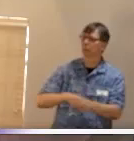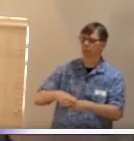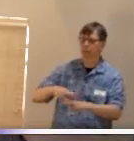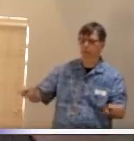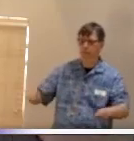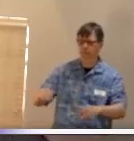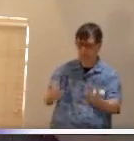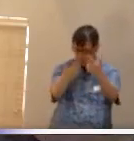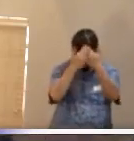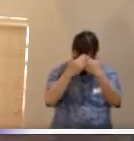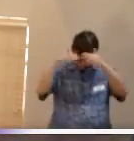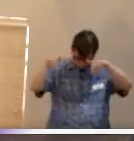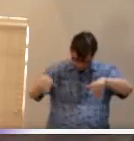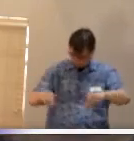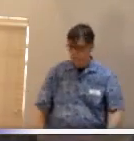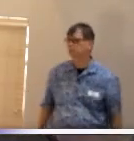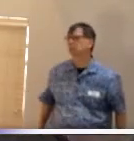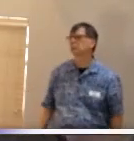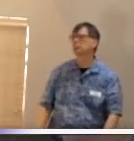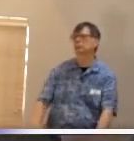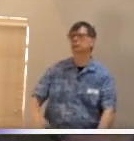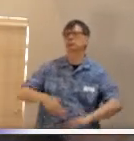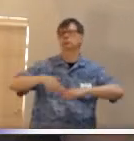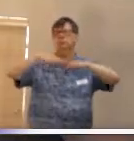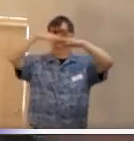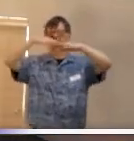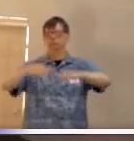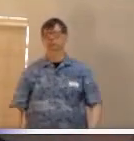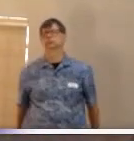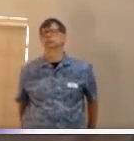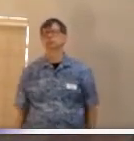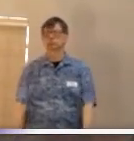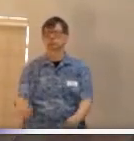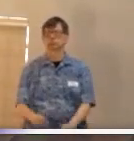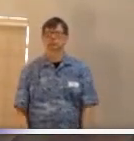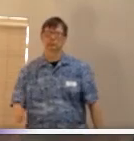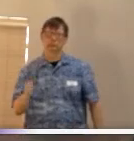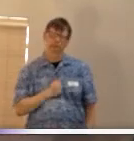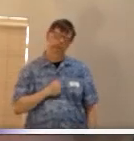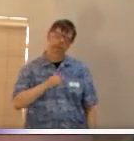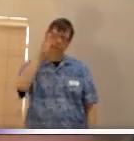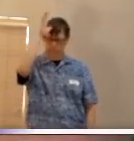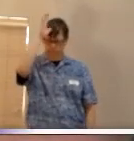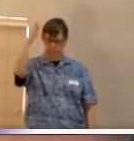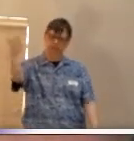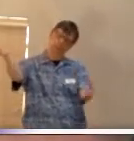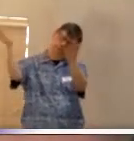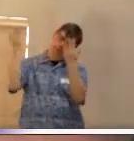a safe place. Now, this depends on how you were raised, of course. My father came